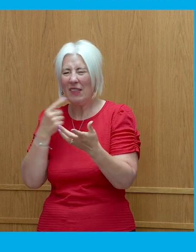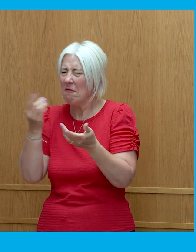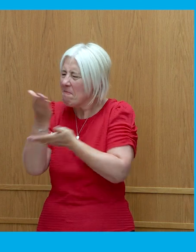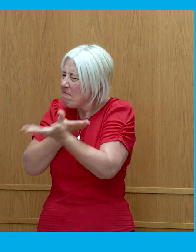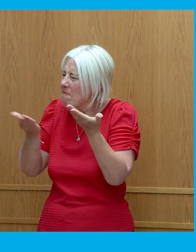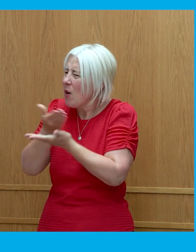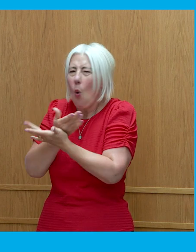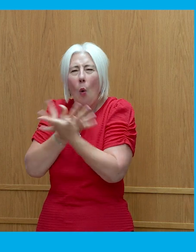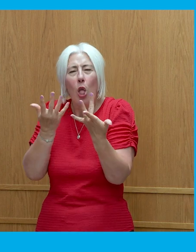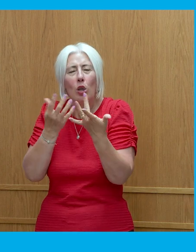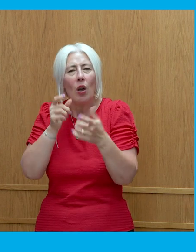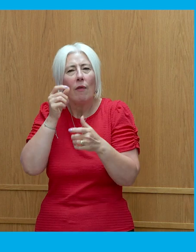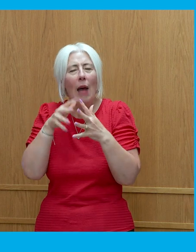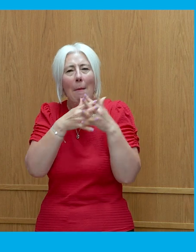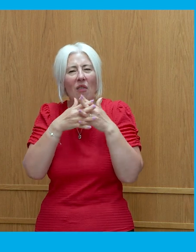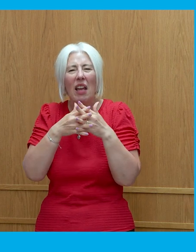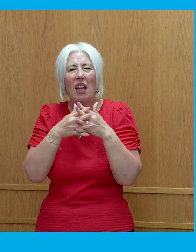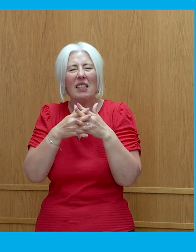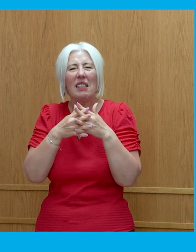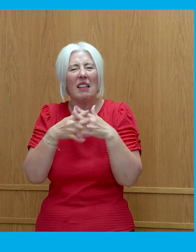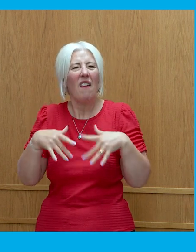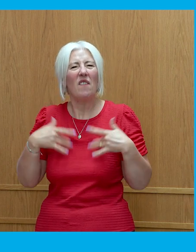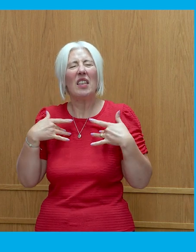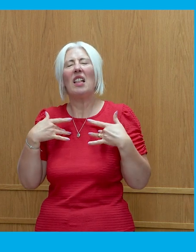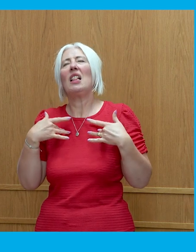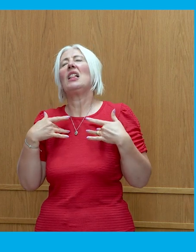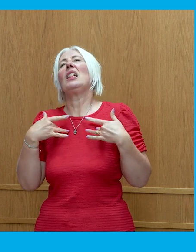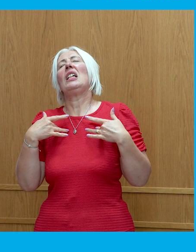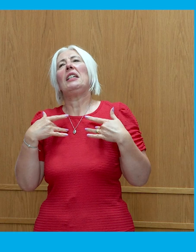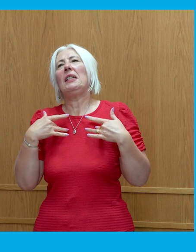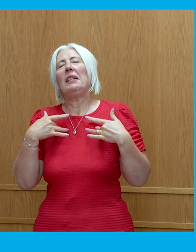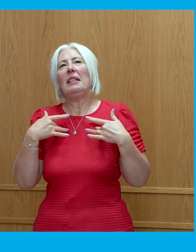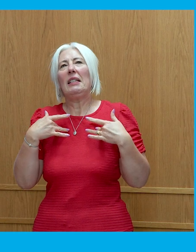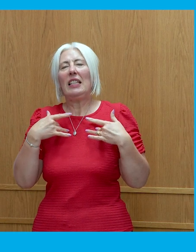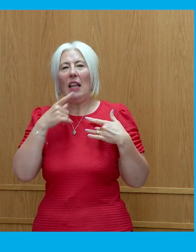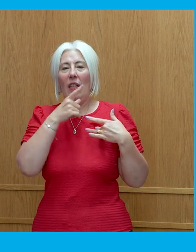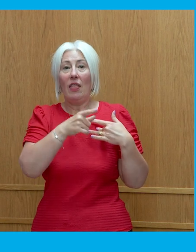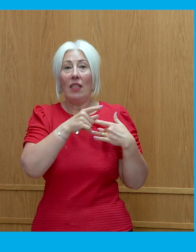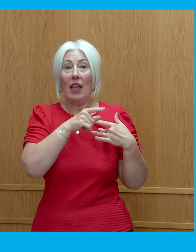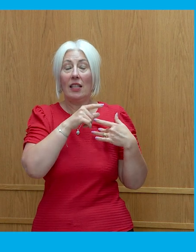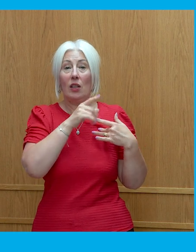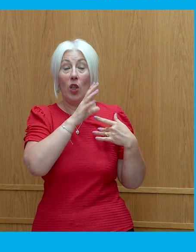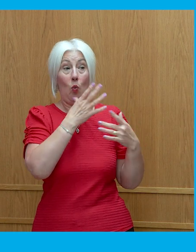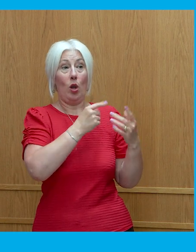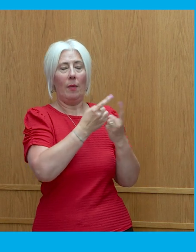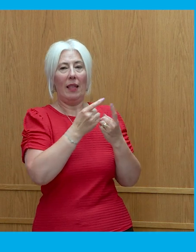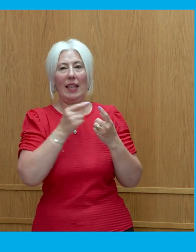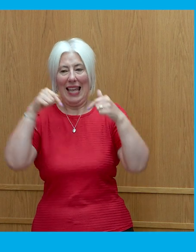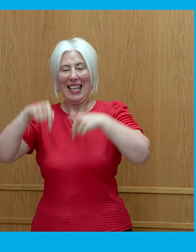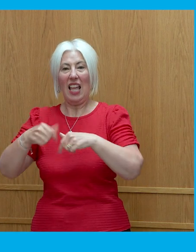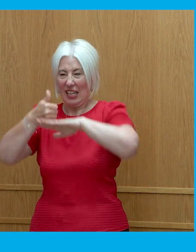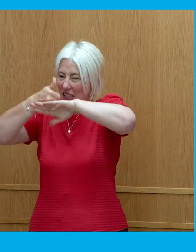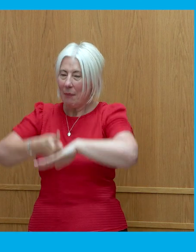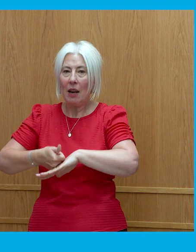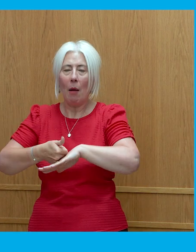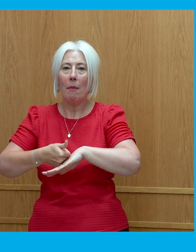many Americans are basically content with just clawing for something that is the bare minimum here? So socialized healthcare comes